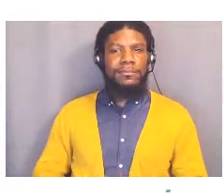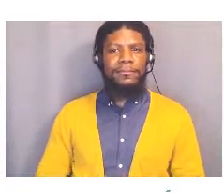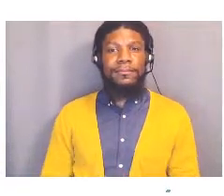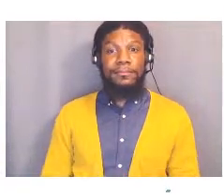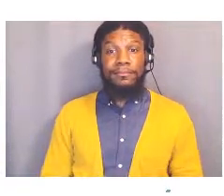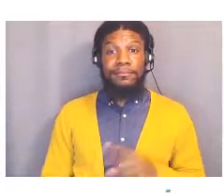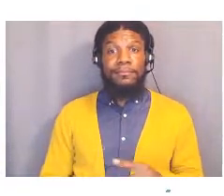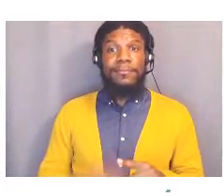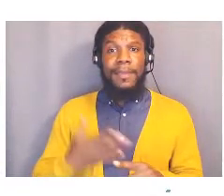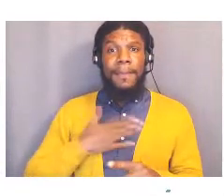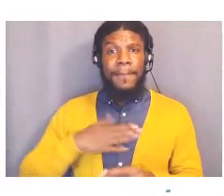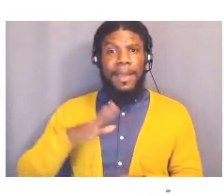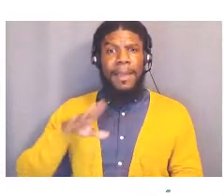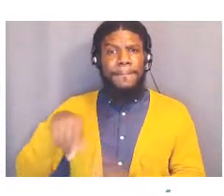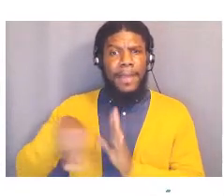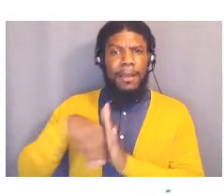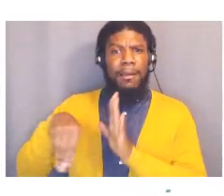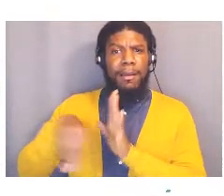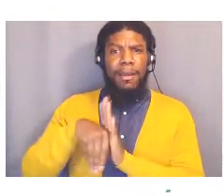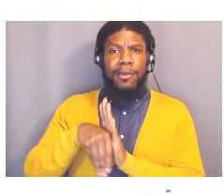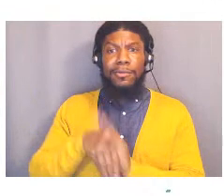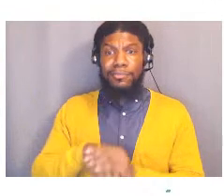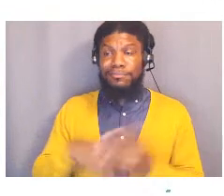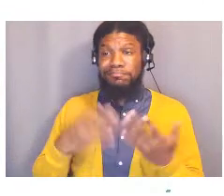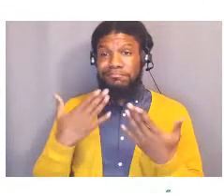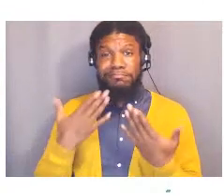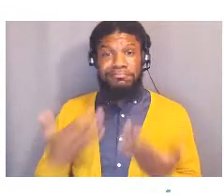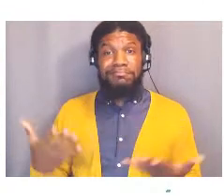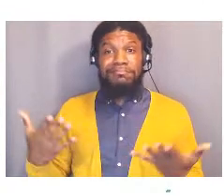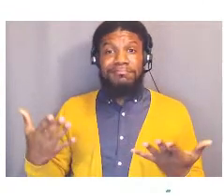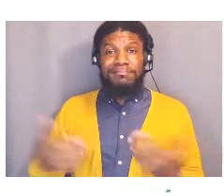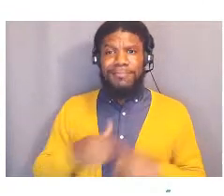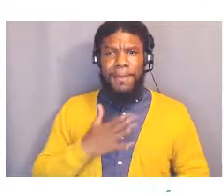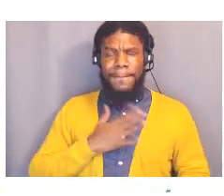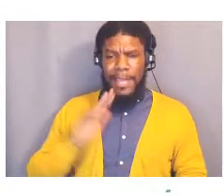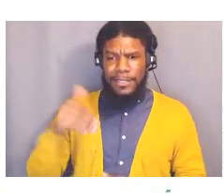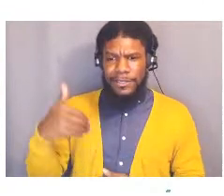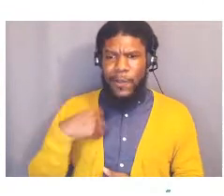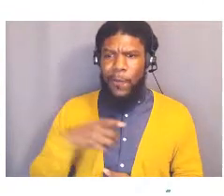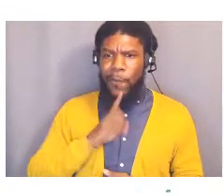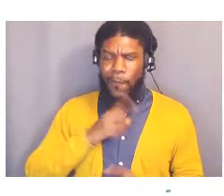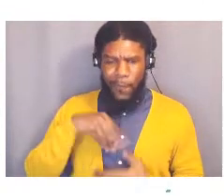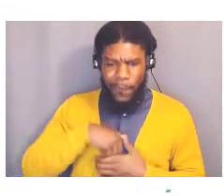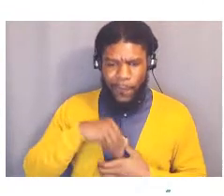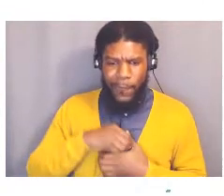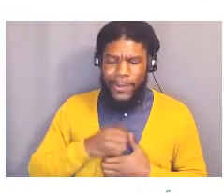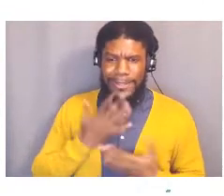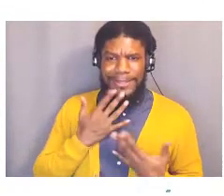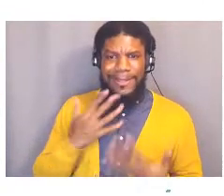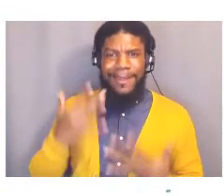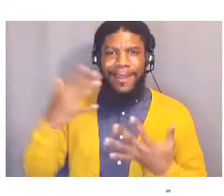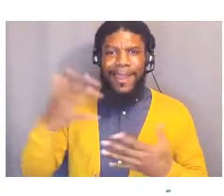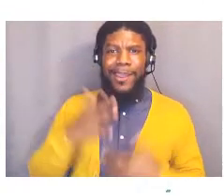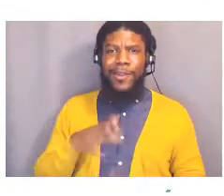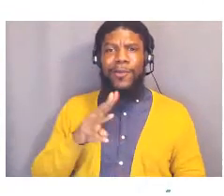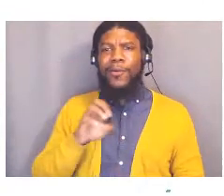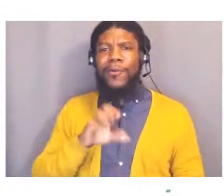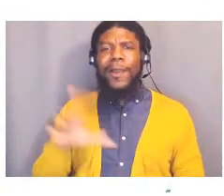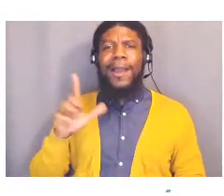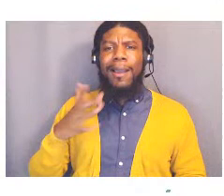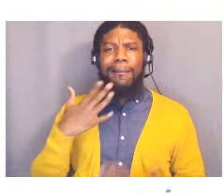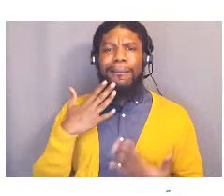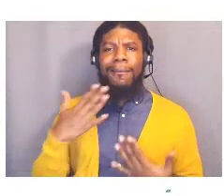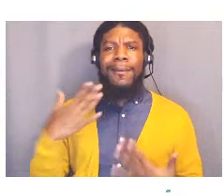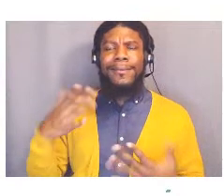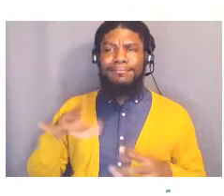My bells are ringing, well, well, well. My soul is singing, well, well.